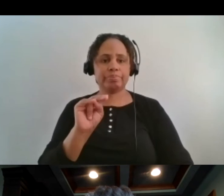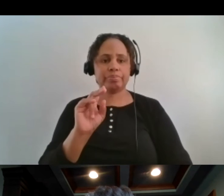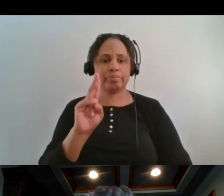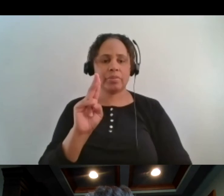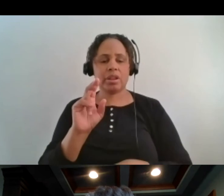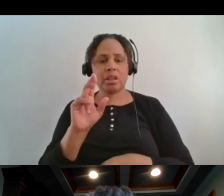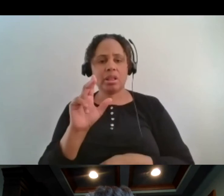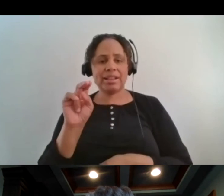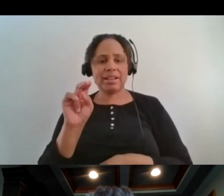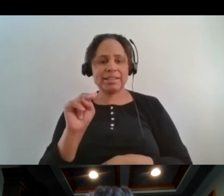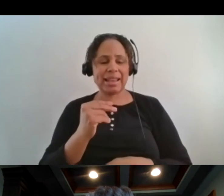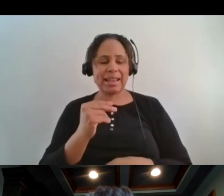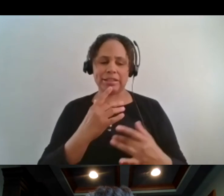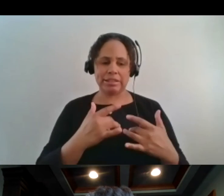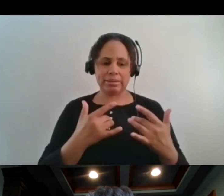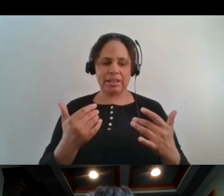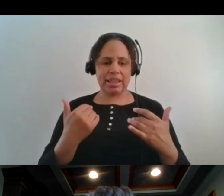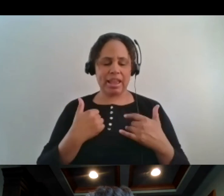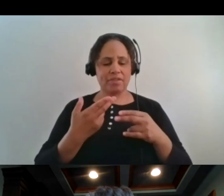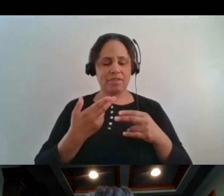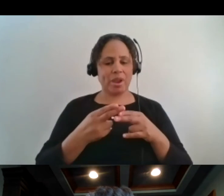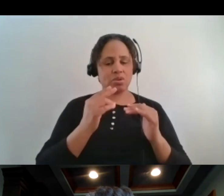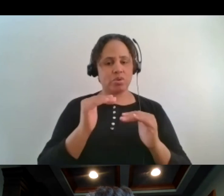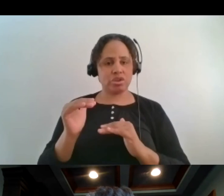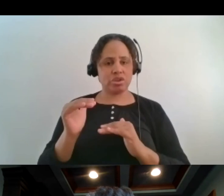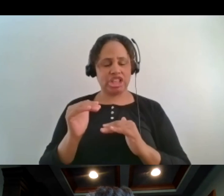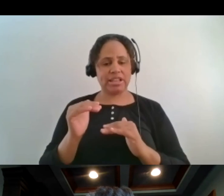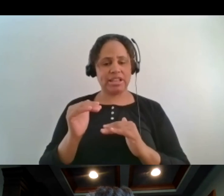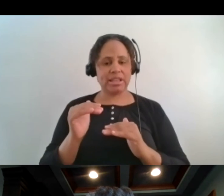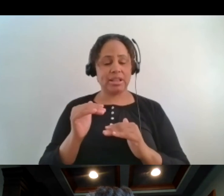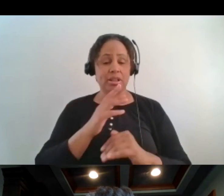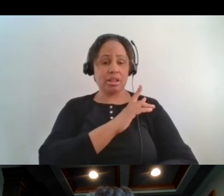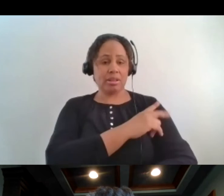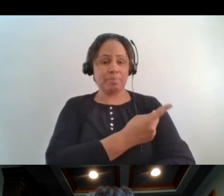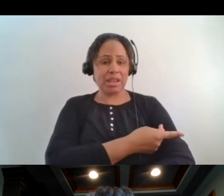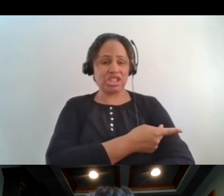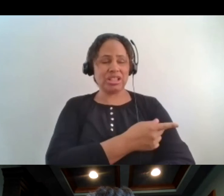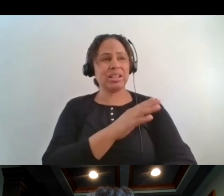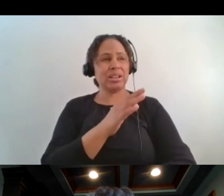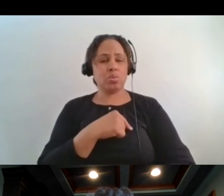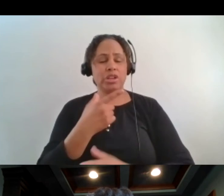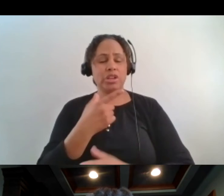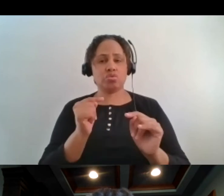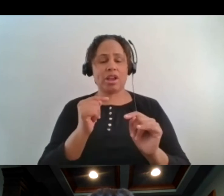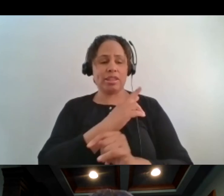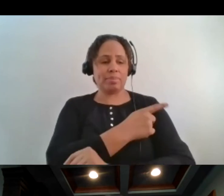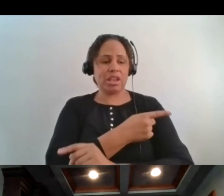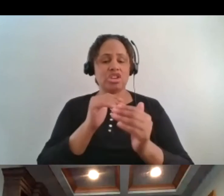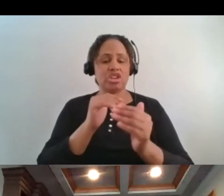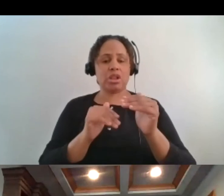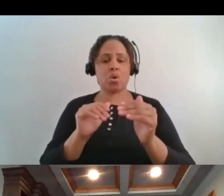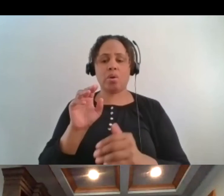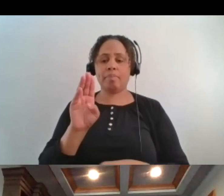have some weight restrictions because of insulin resistance. So patients, we try to get patients below a body mass index of 30,